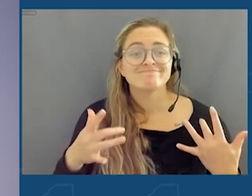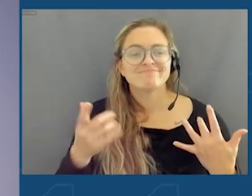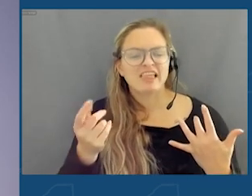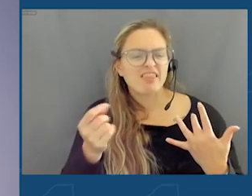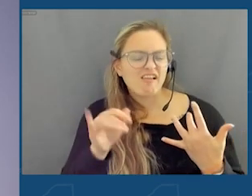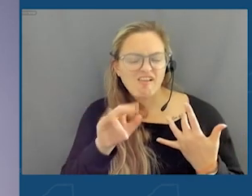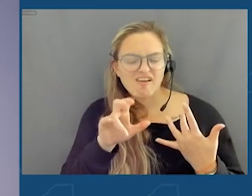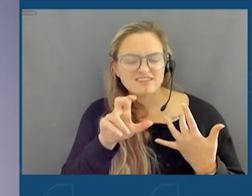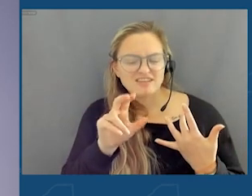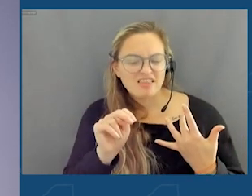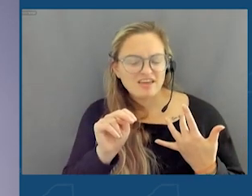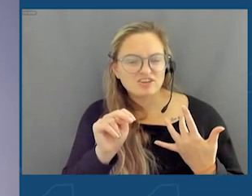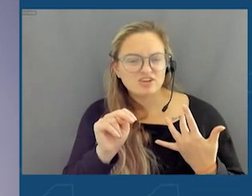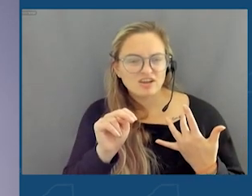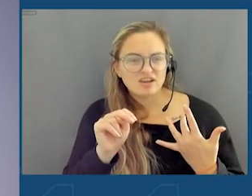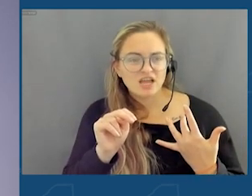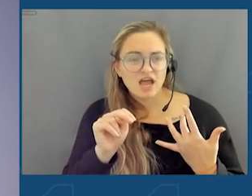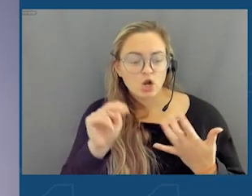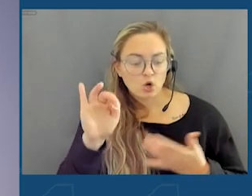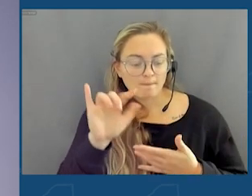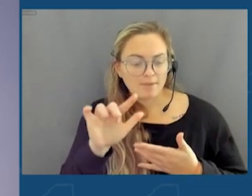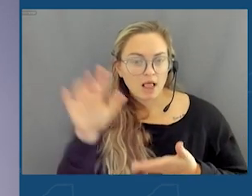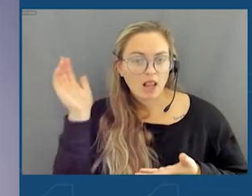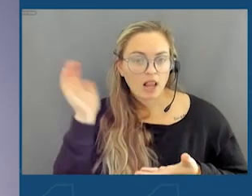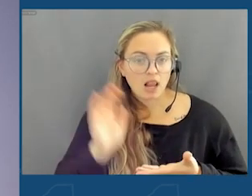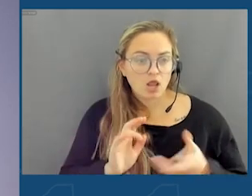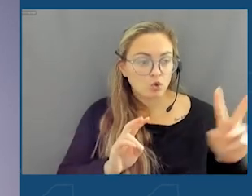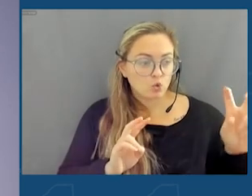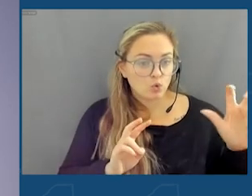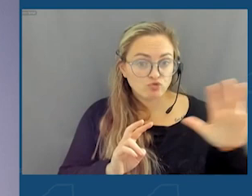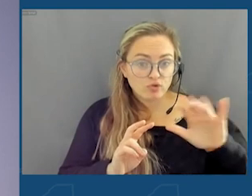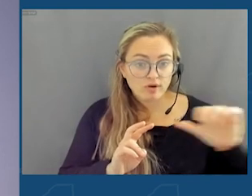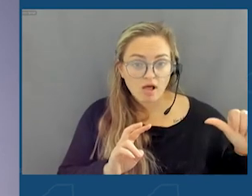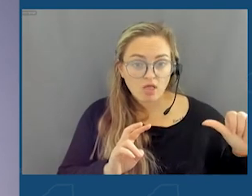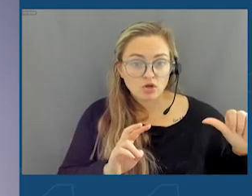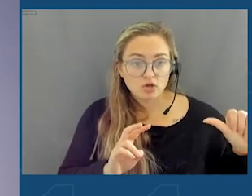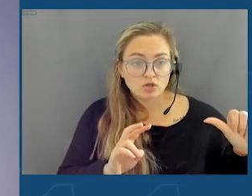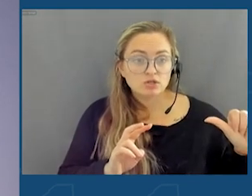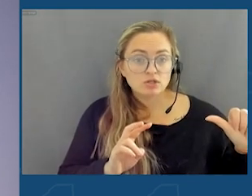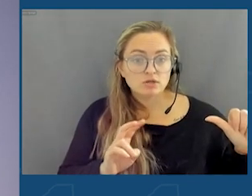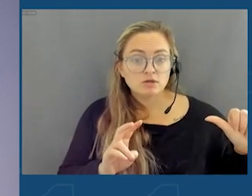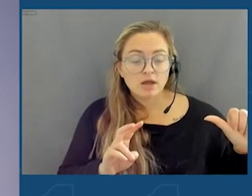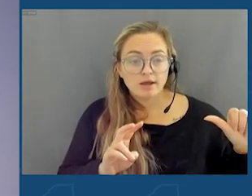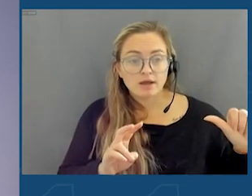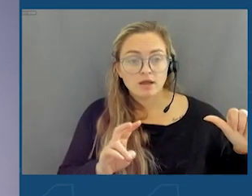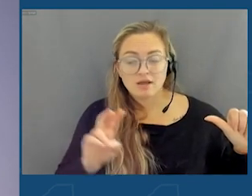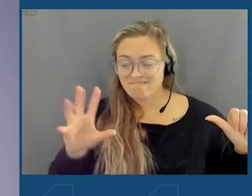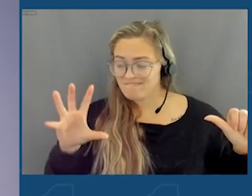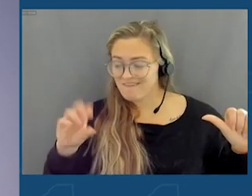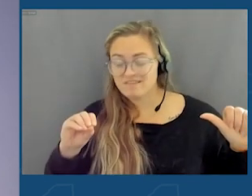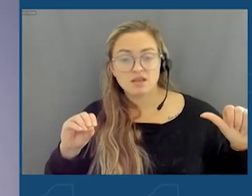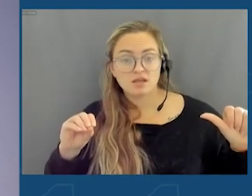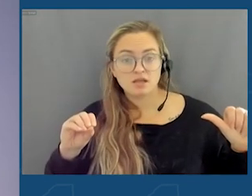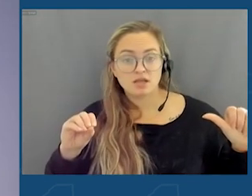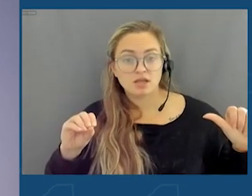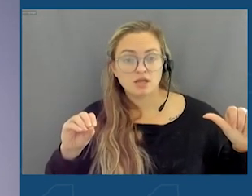bill went down from $200 for utilities, and it's kind of cold in Wenatchee and hot in the summer, down to $50. She was thrilled. Let's